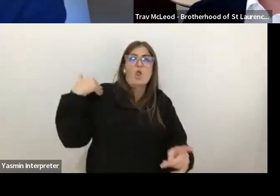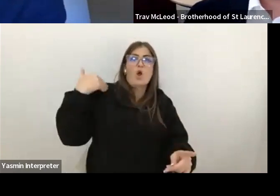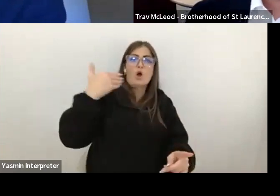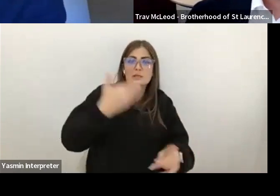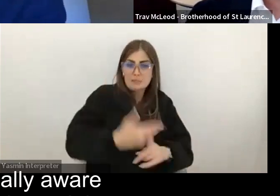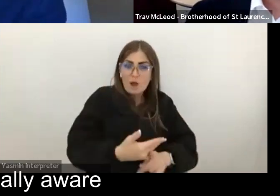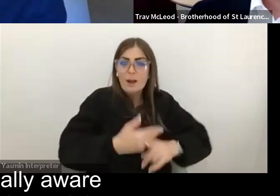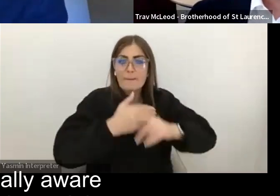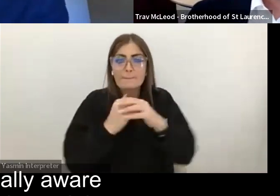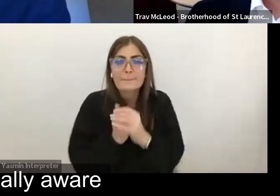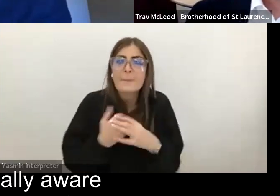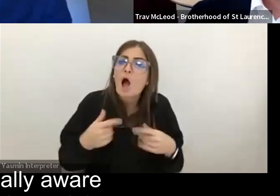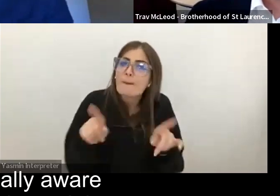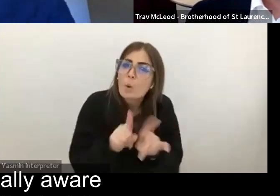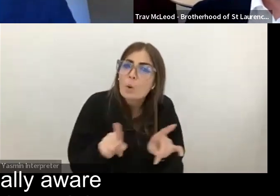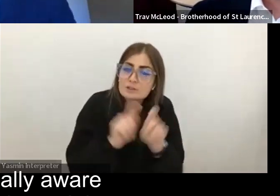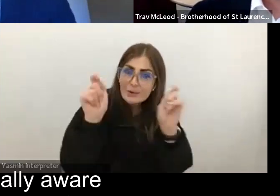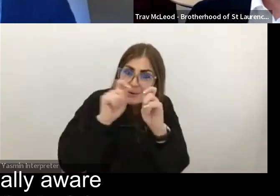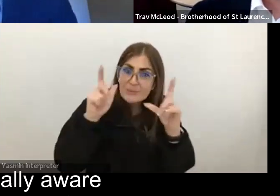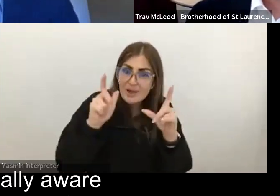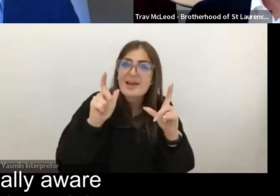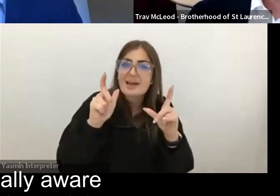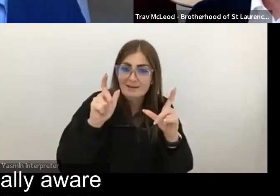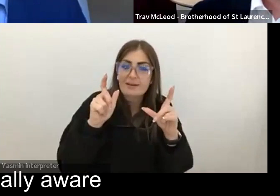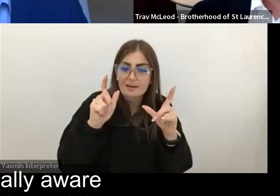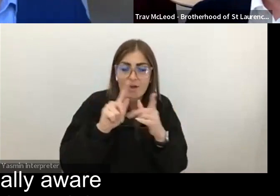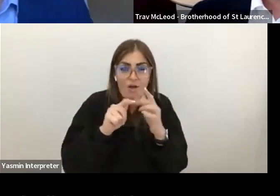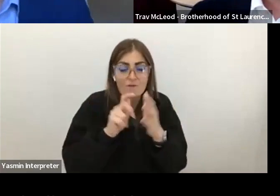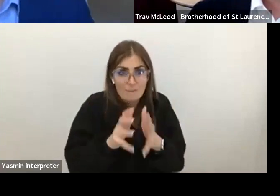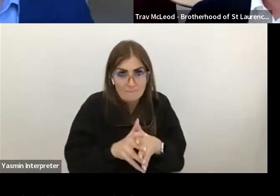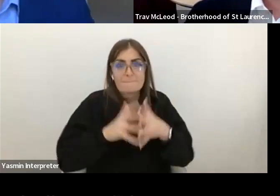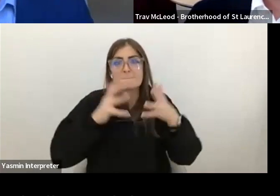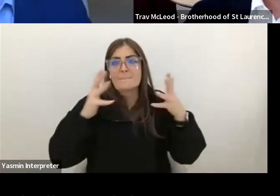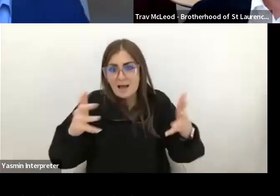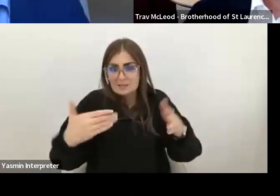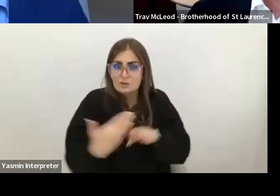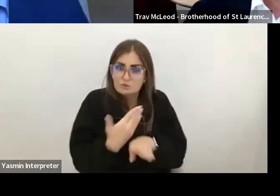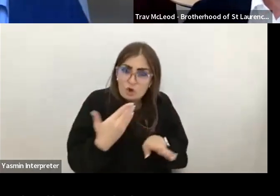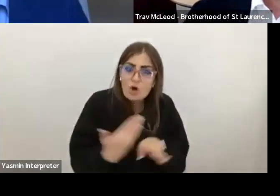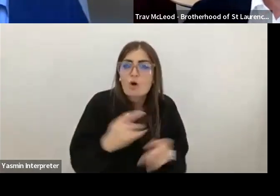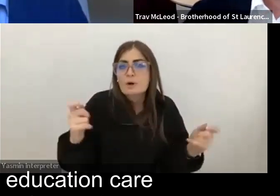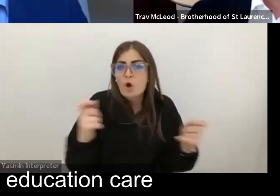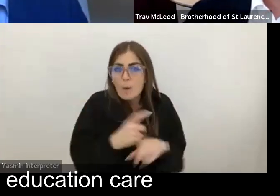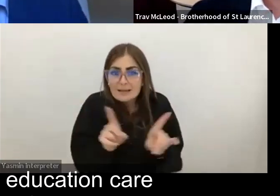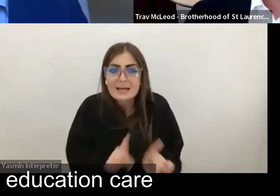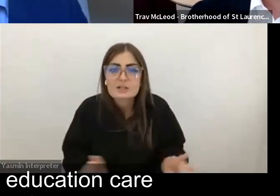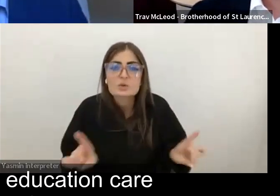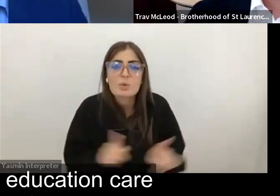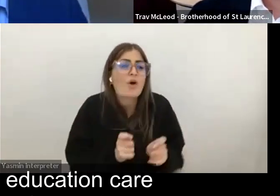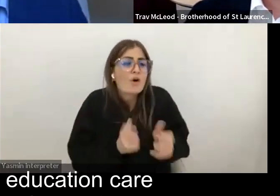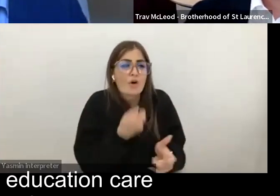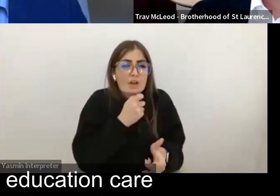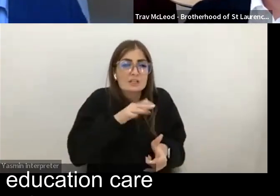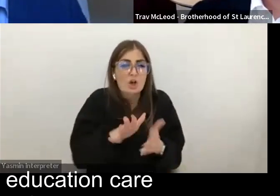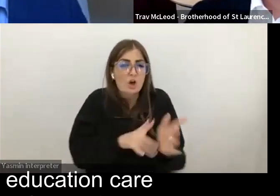period, I'm also really aware of how big the task is, what a complex challenge it is. Early childhood